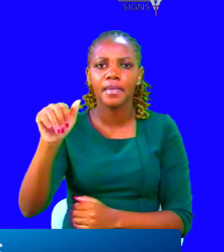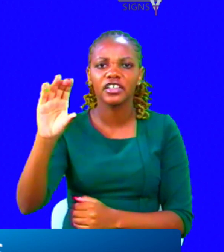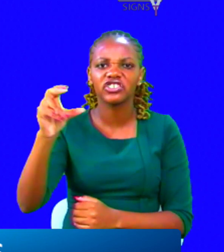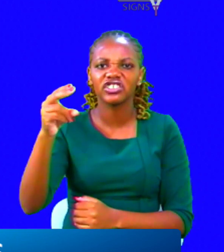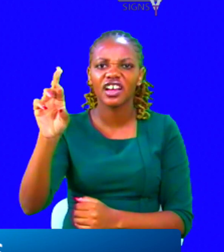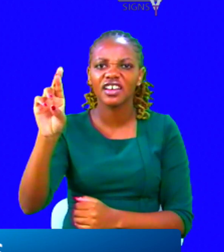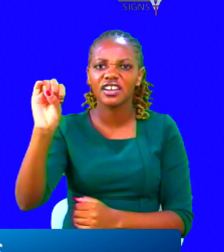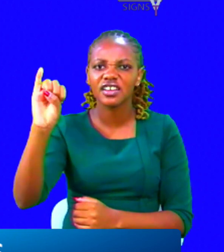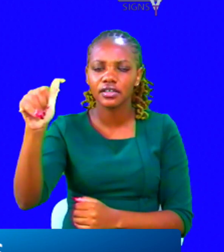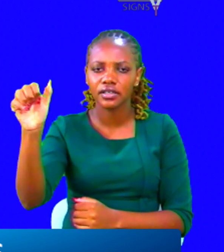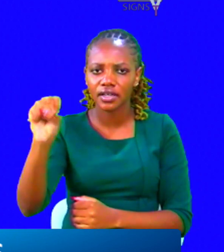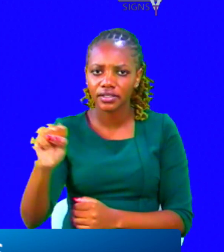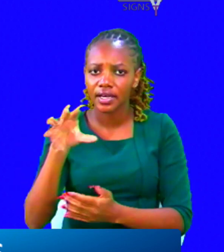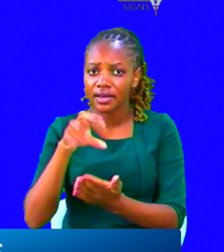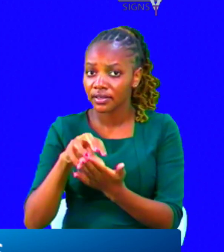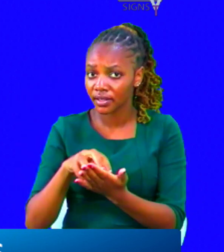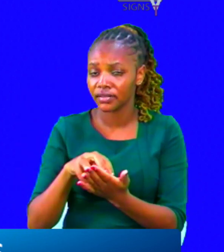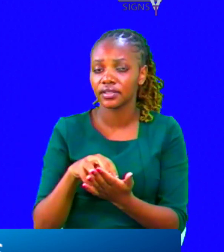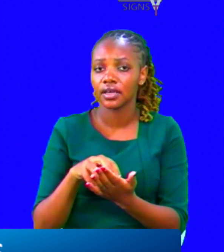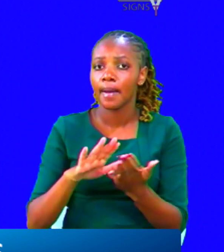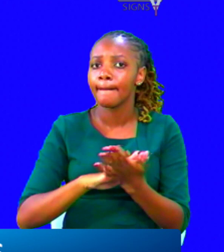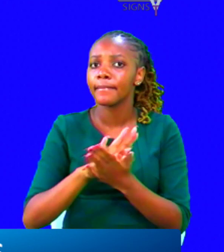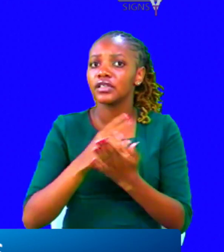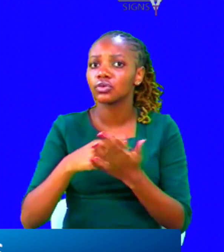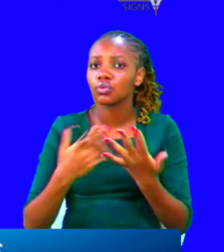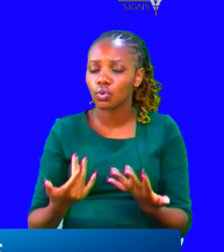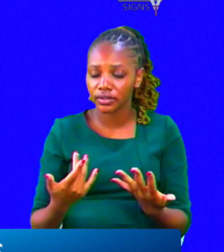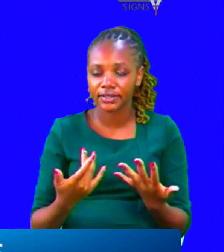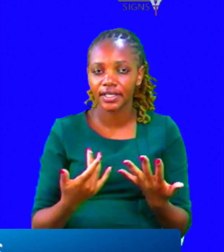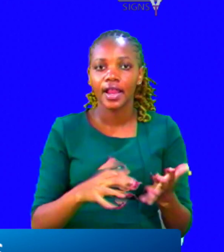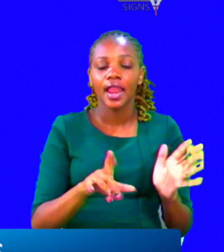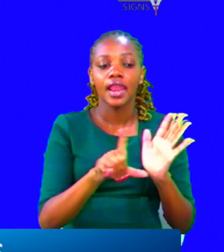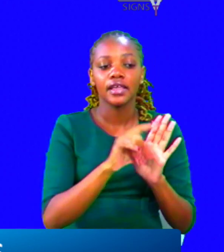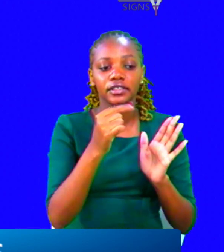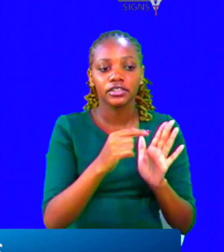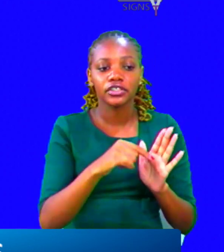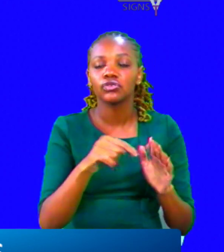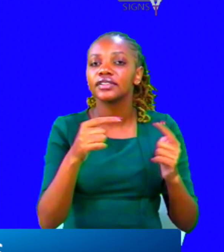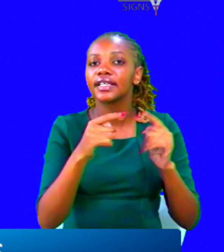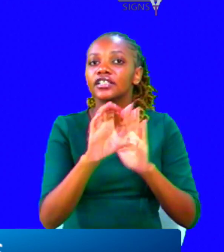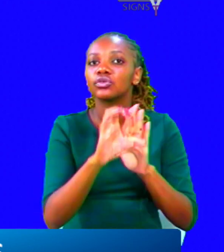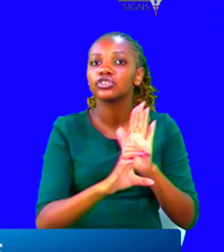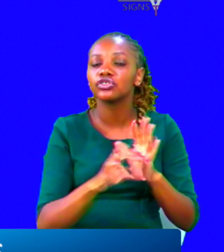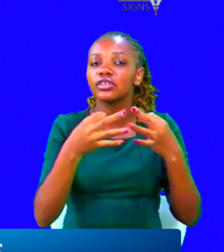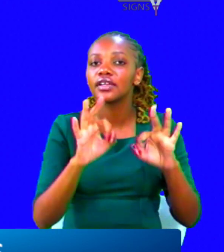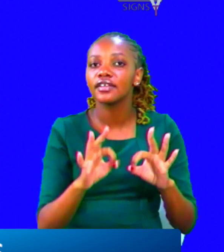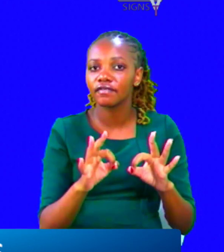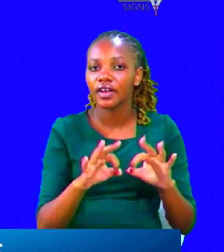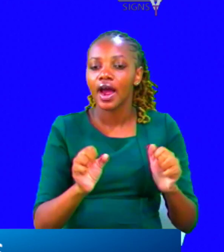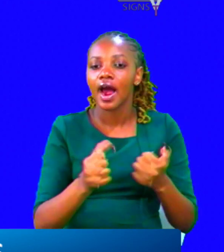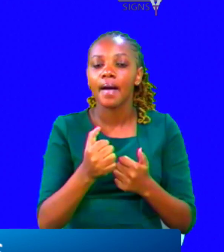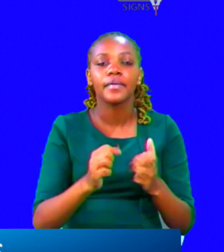SK Macharia case, for the principle that a legislation is